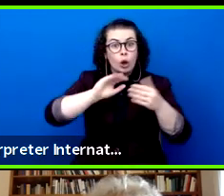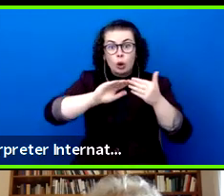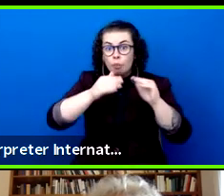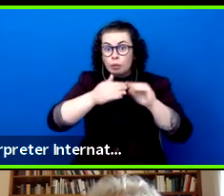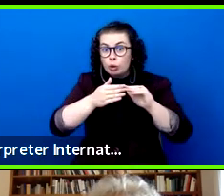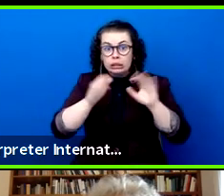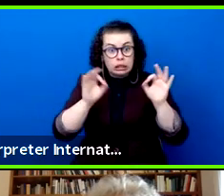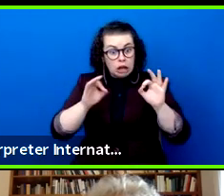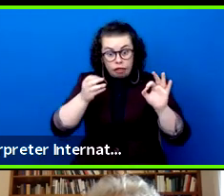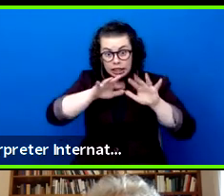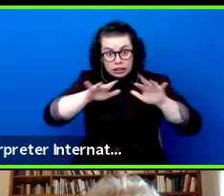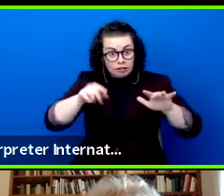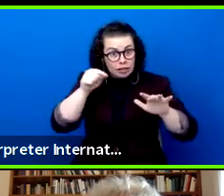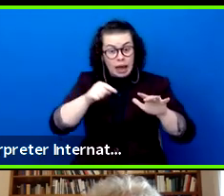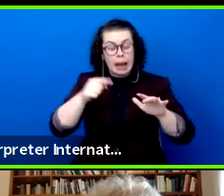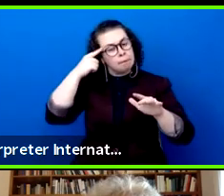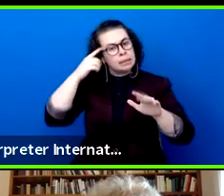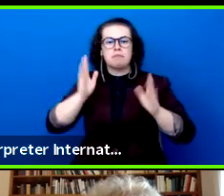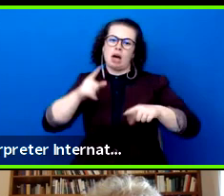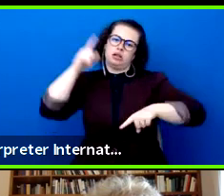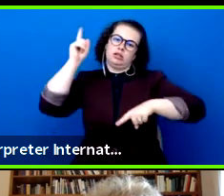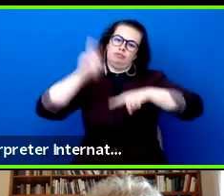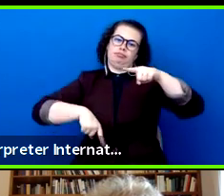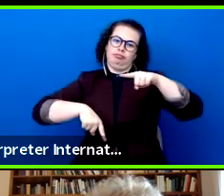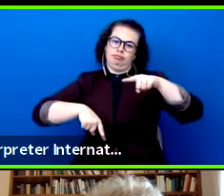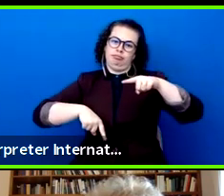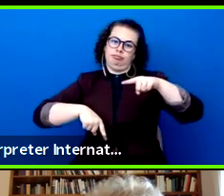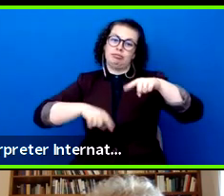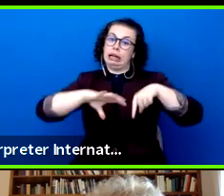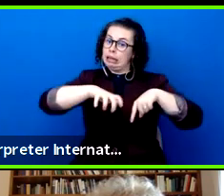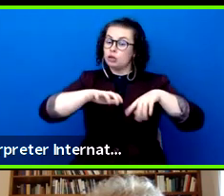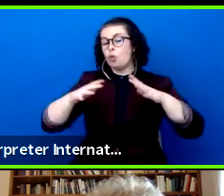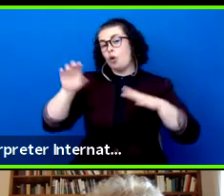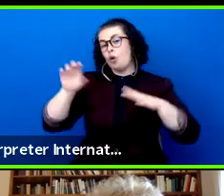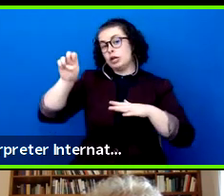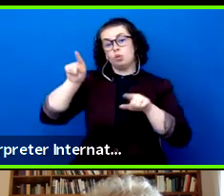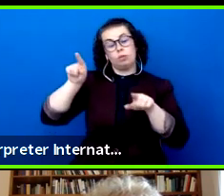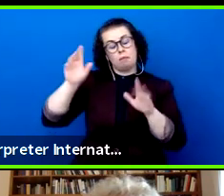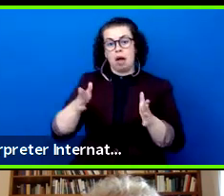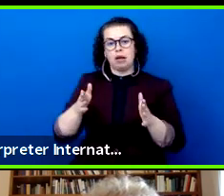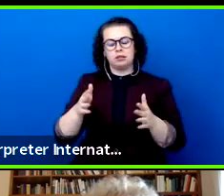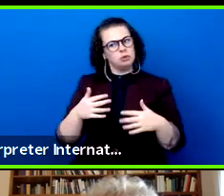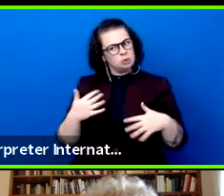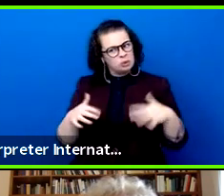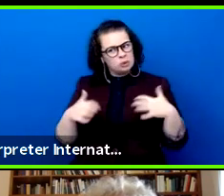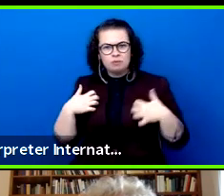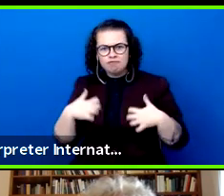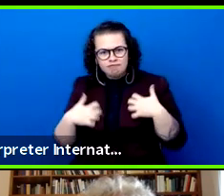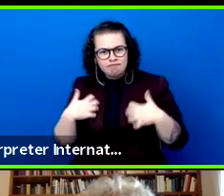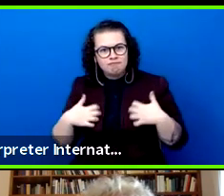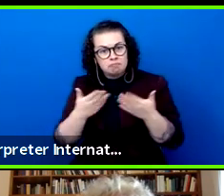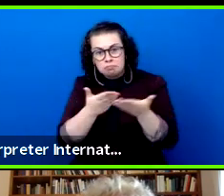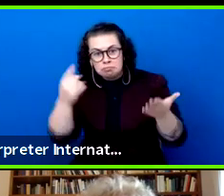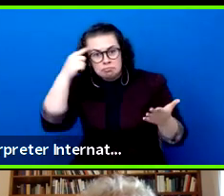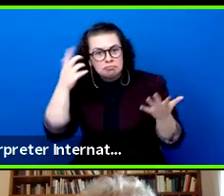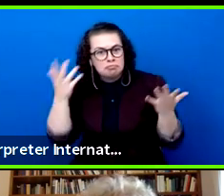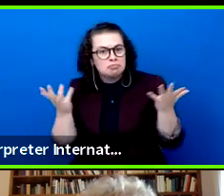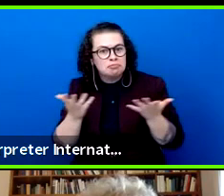based. That is an interesting provocation, to say the least. What do you think? Should there